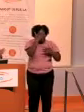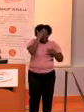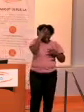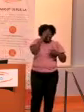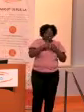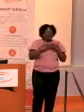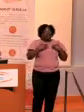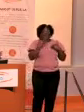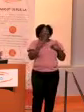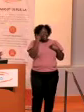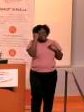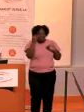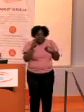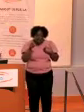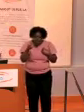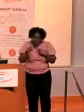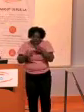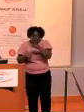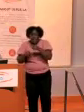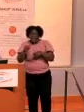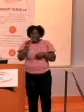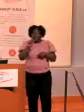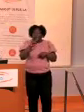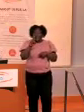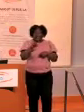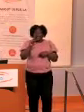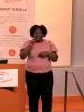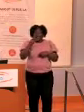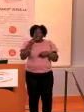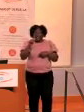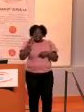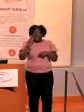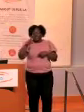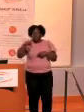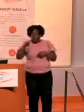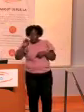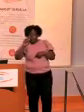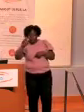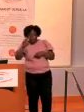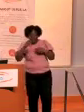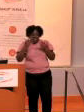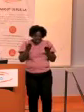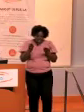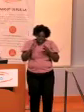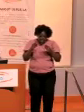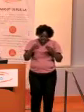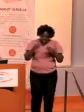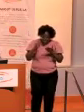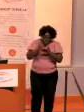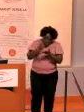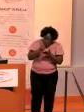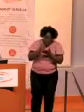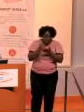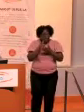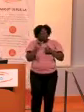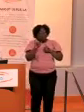idea that it's a very similar drug to azathioprine. And maybe if azathioprine was providing some benefit, this drug, which